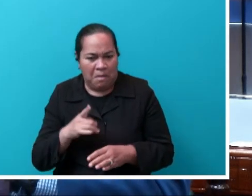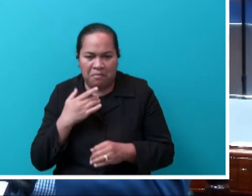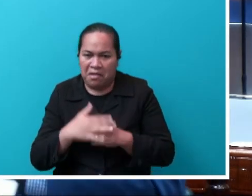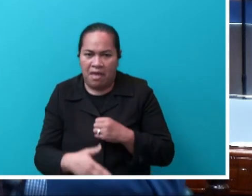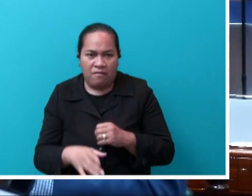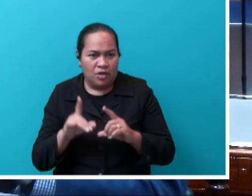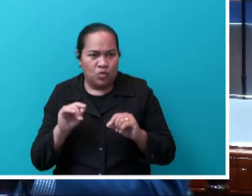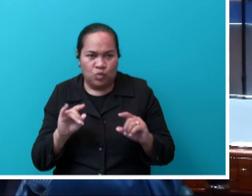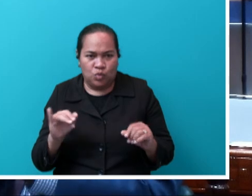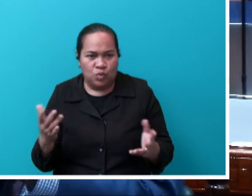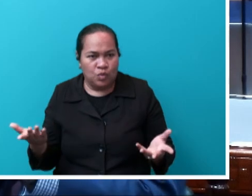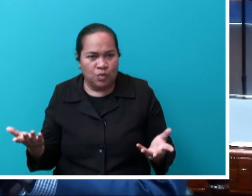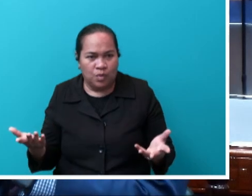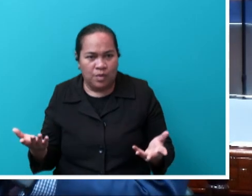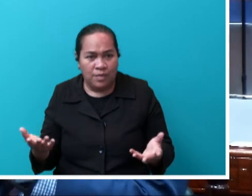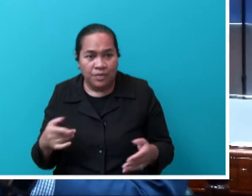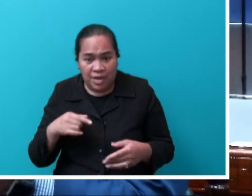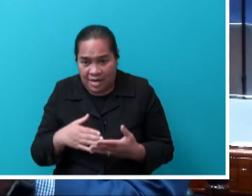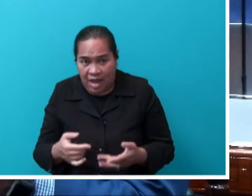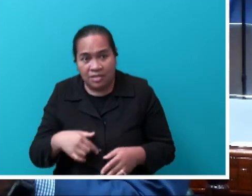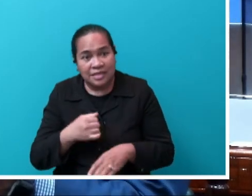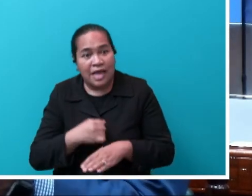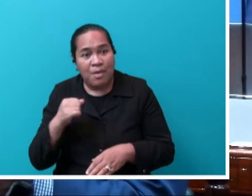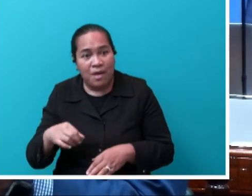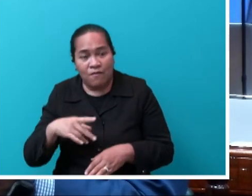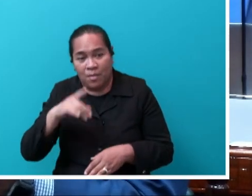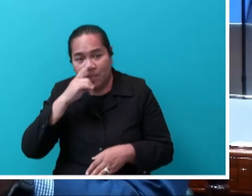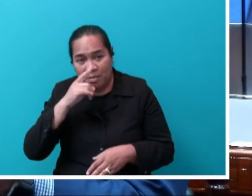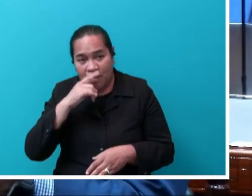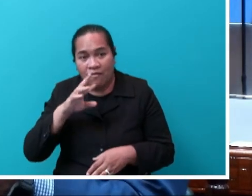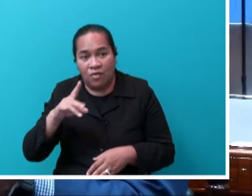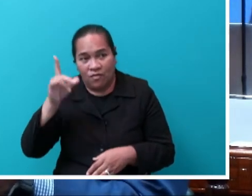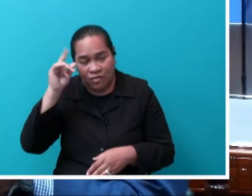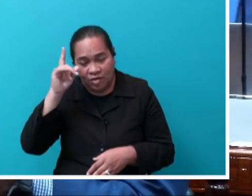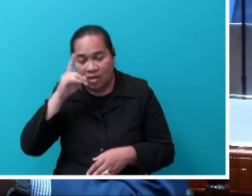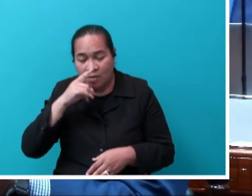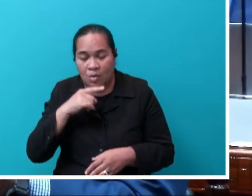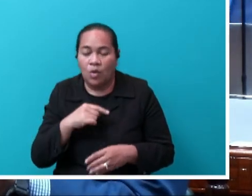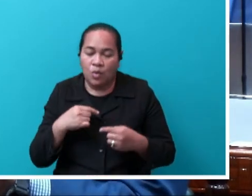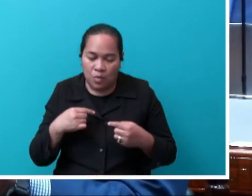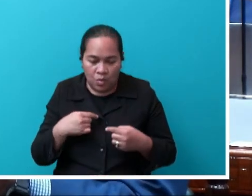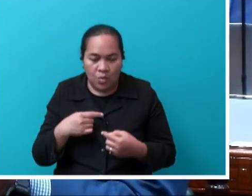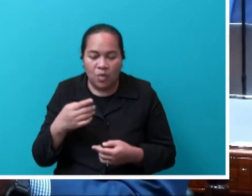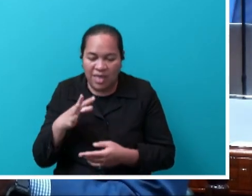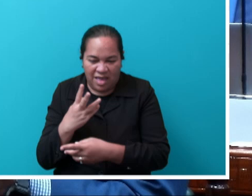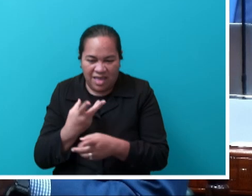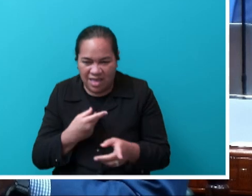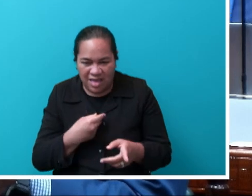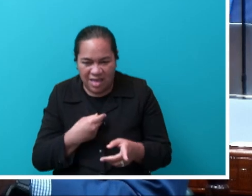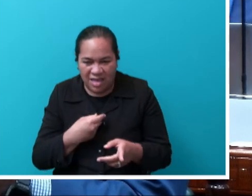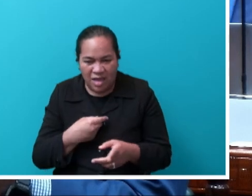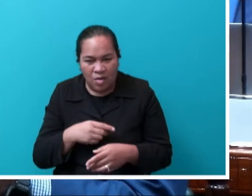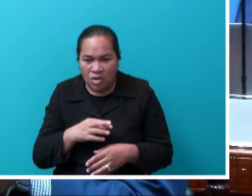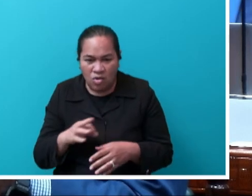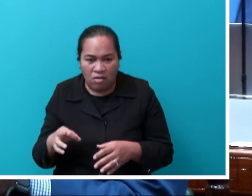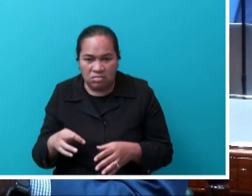addressed. So as a government for the people, for the Fijians in the rural areas which have been not addressed, we